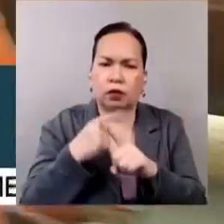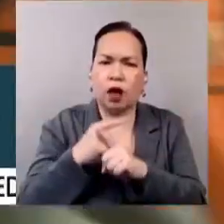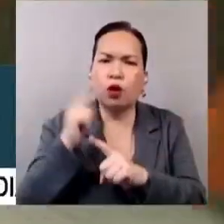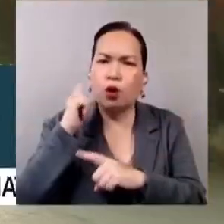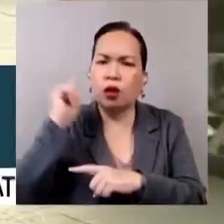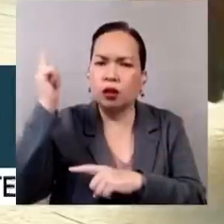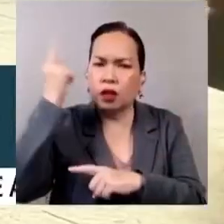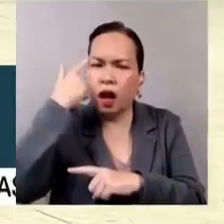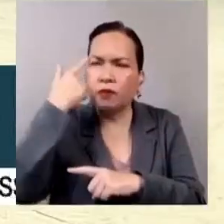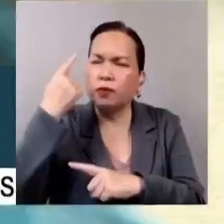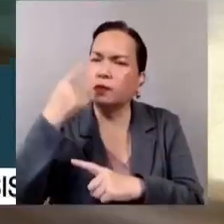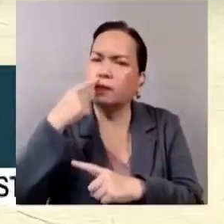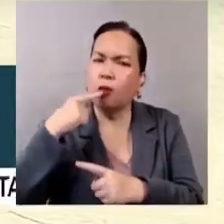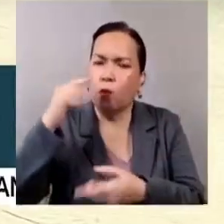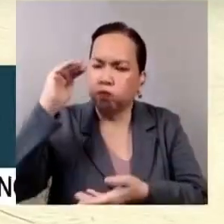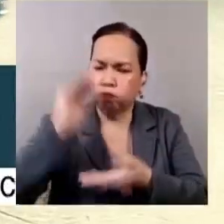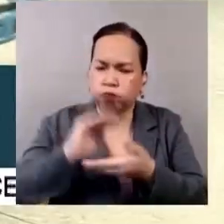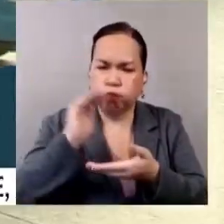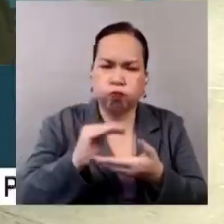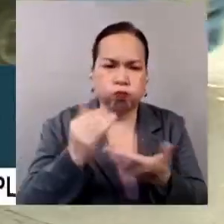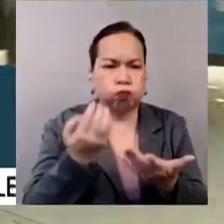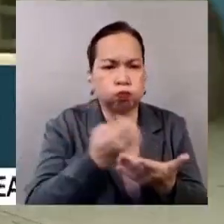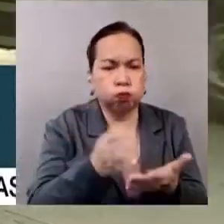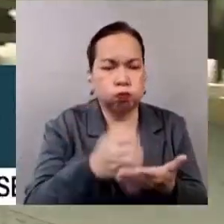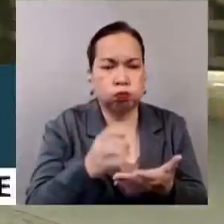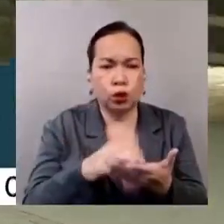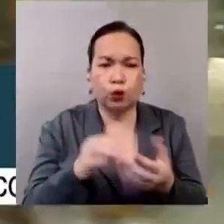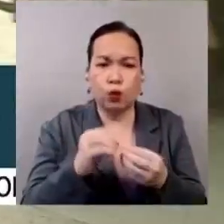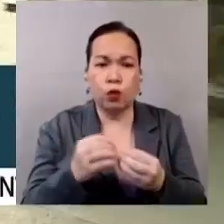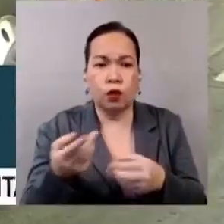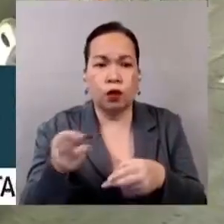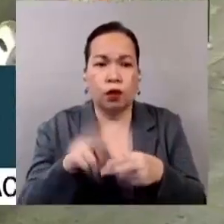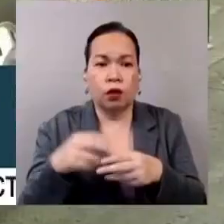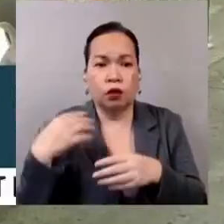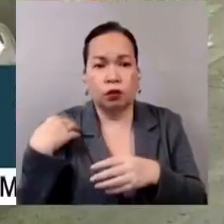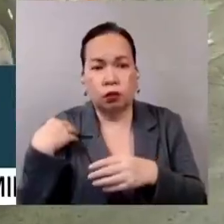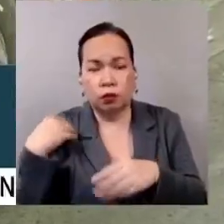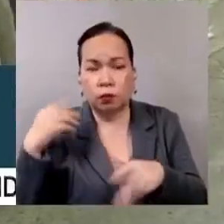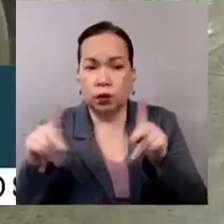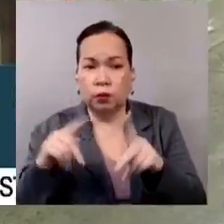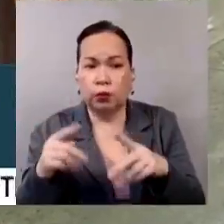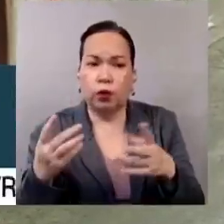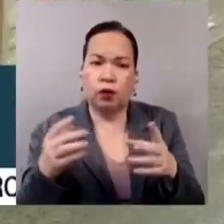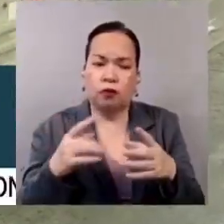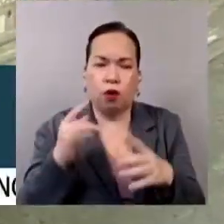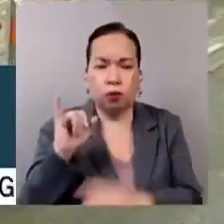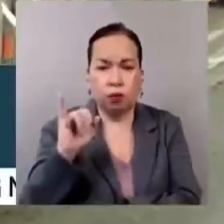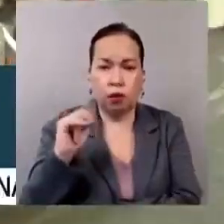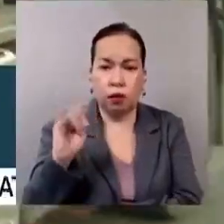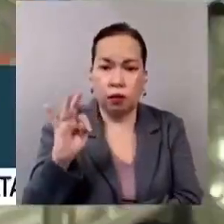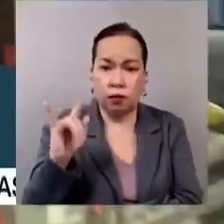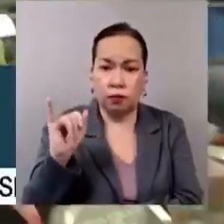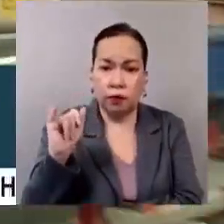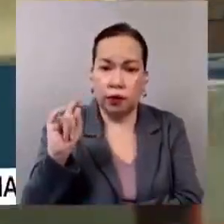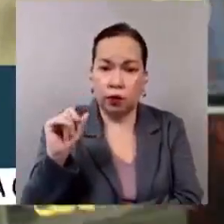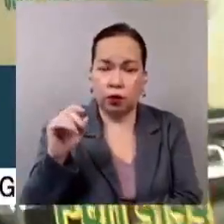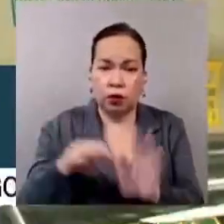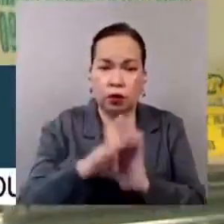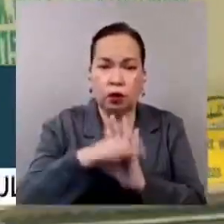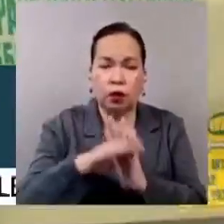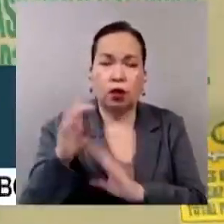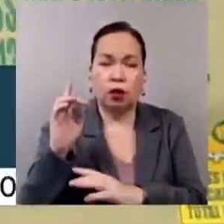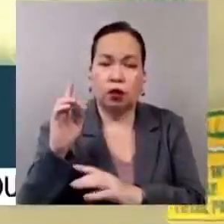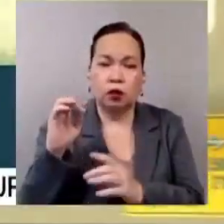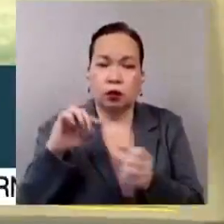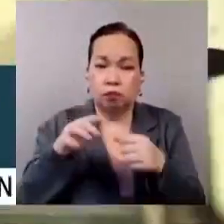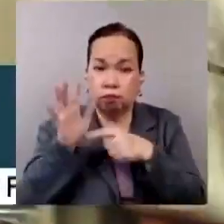costs since it will add to the burdens of the public in dealing with inflation. The toll hike came into effect last June 15, and the group